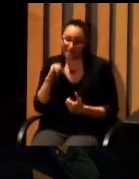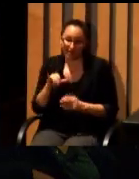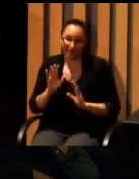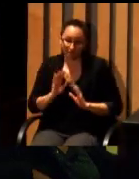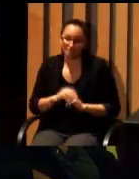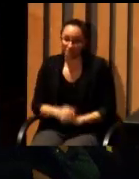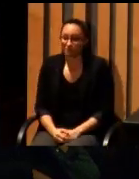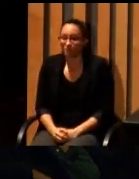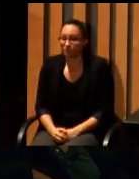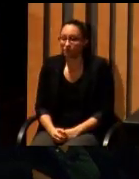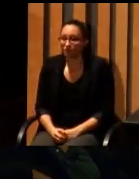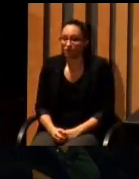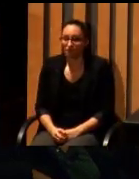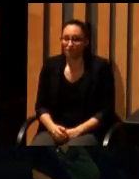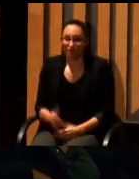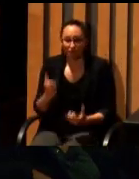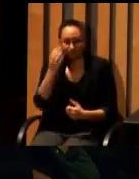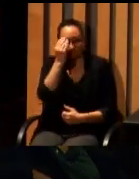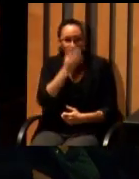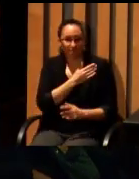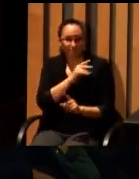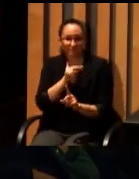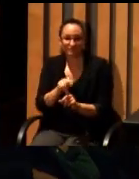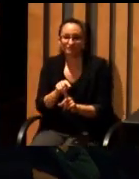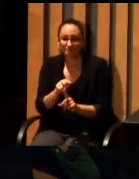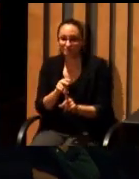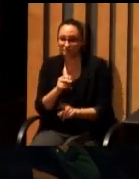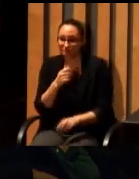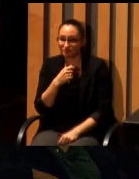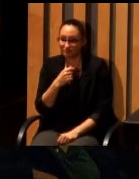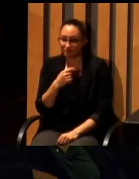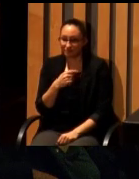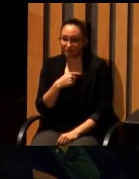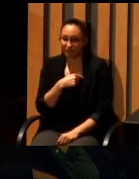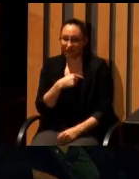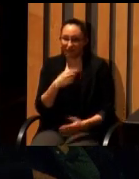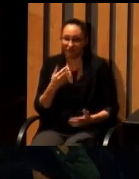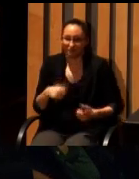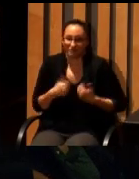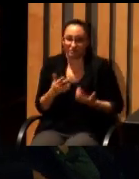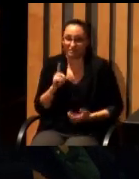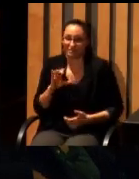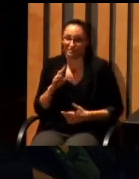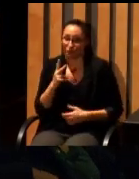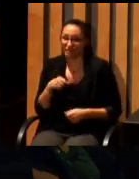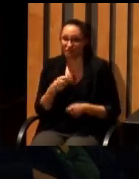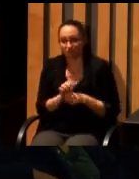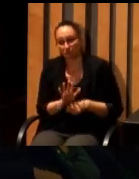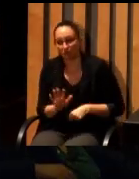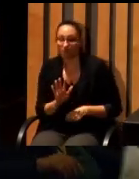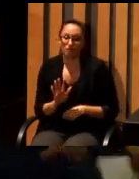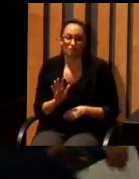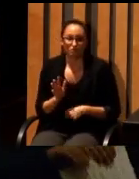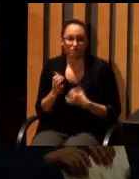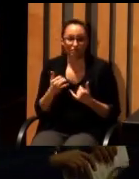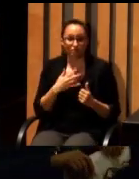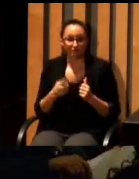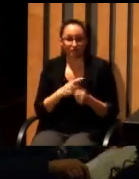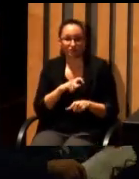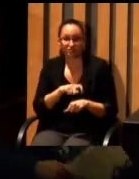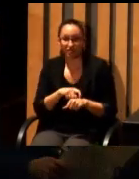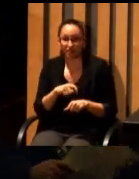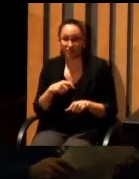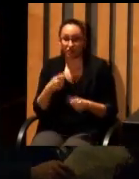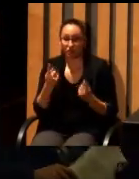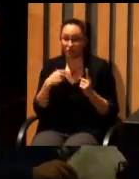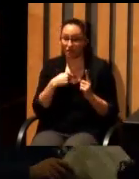And I'll share a perspective. I've been in D.C. for about 3 years. And so this is the first time that I've been accosted with